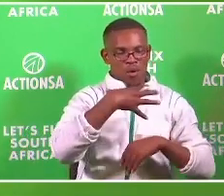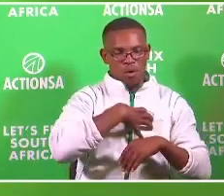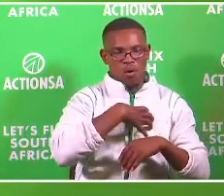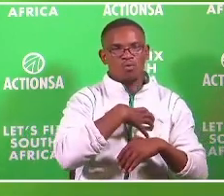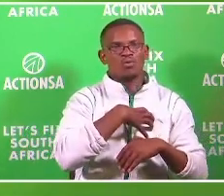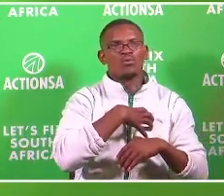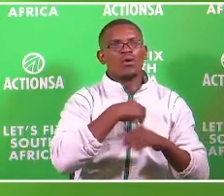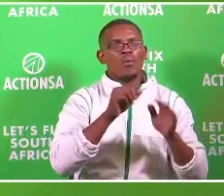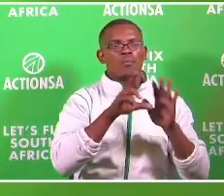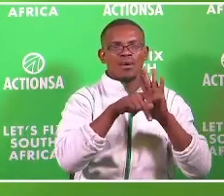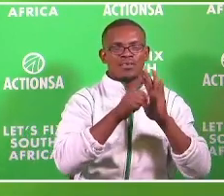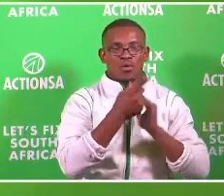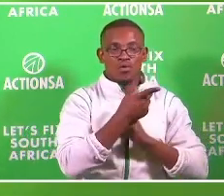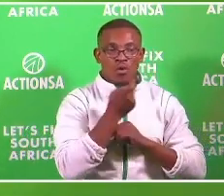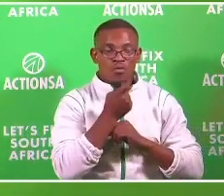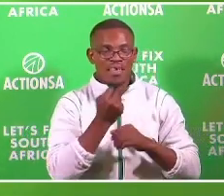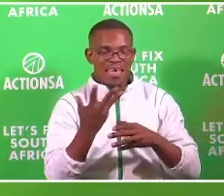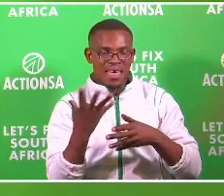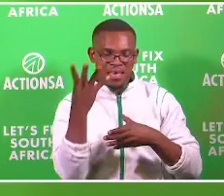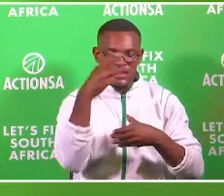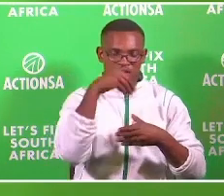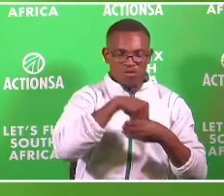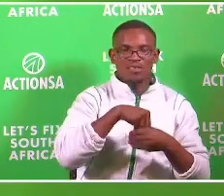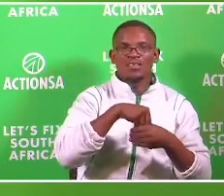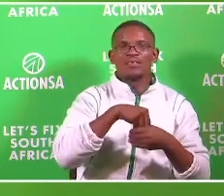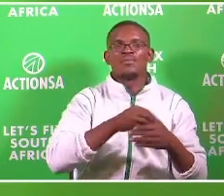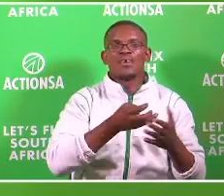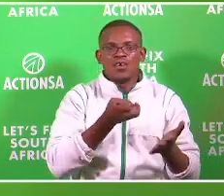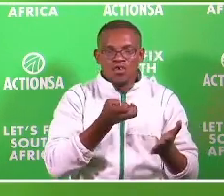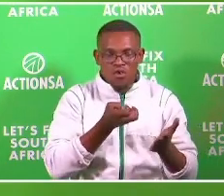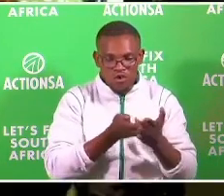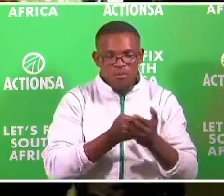called Inclusive Economic Empowerment.